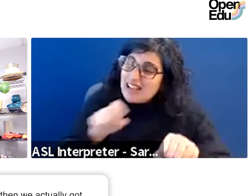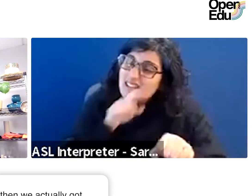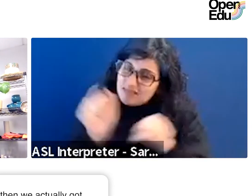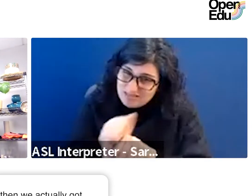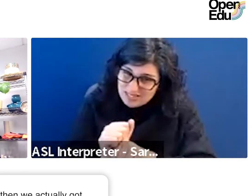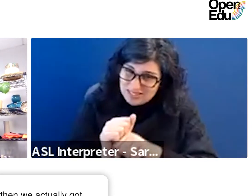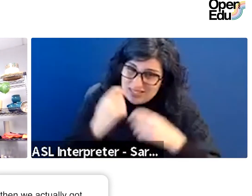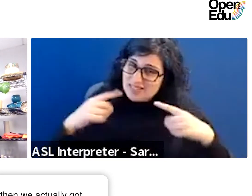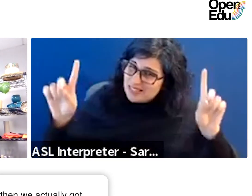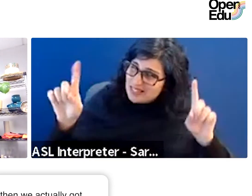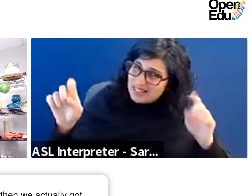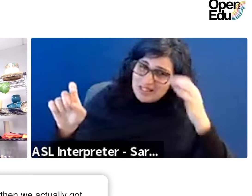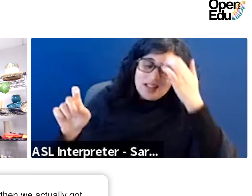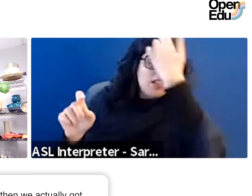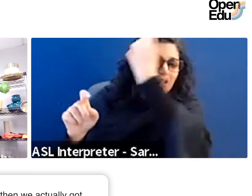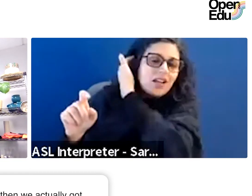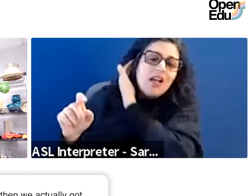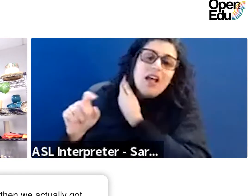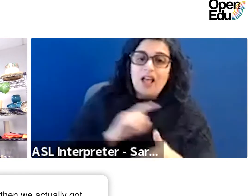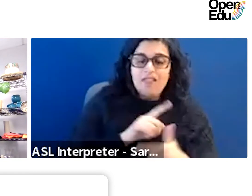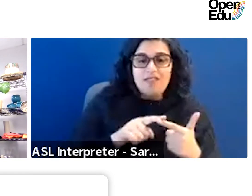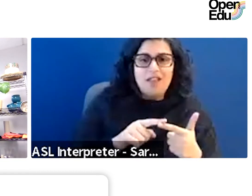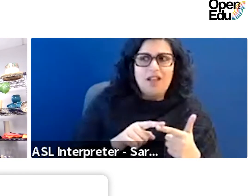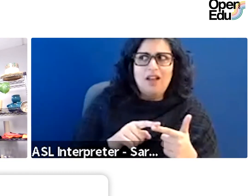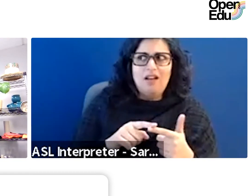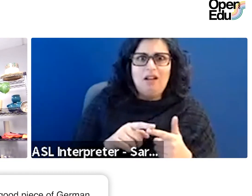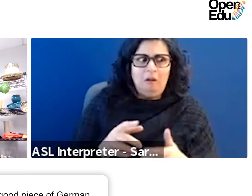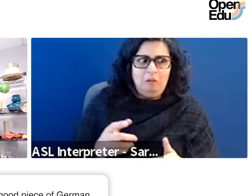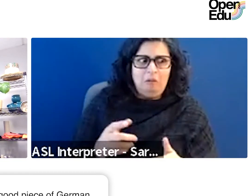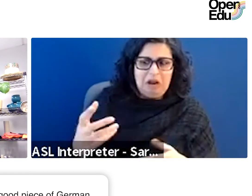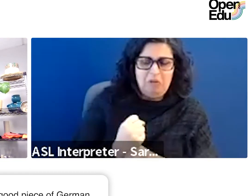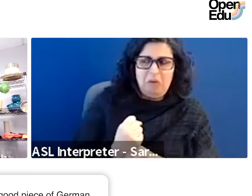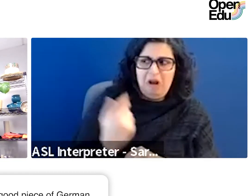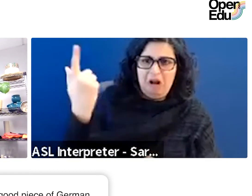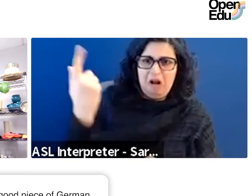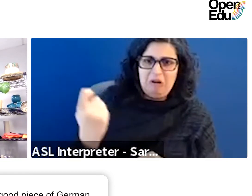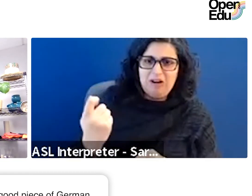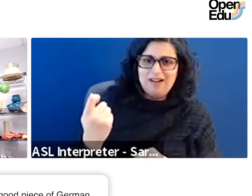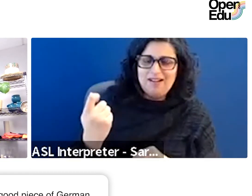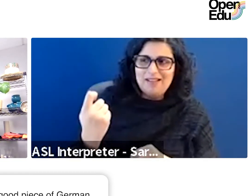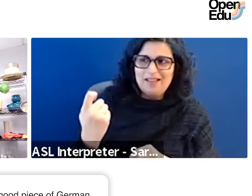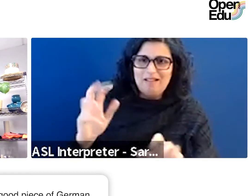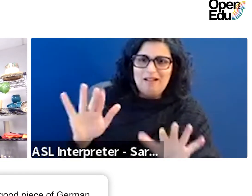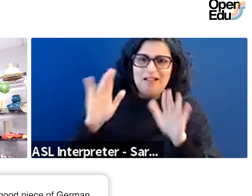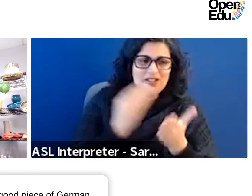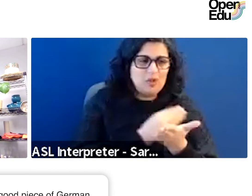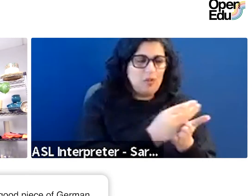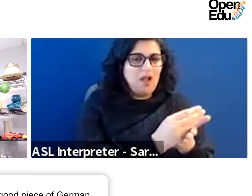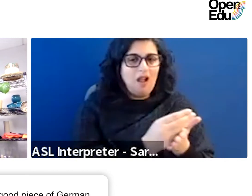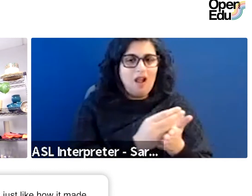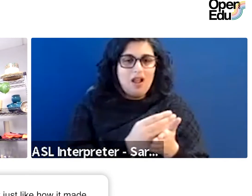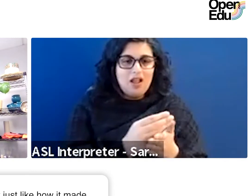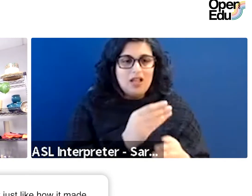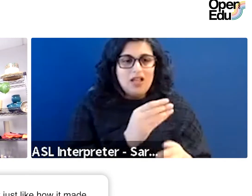then we actually got an awesome grant to buy a really good piece of German recycled